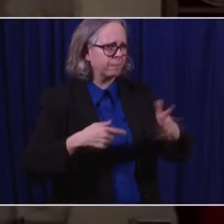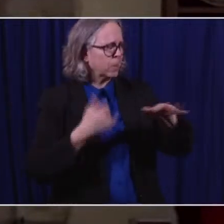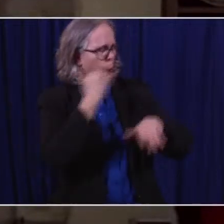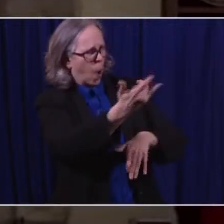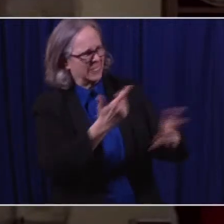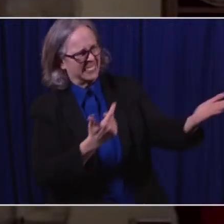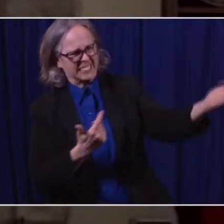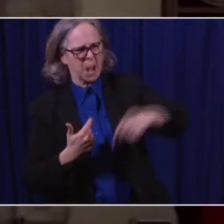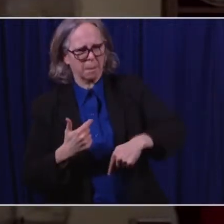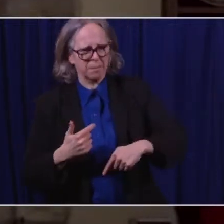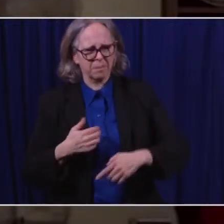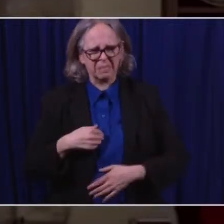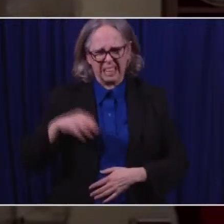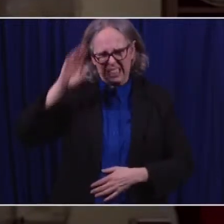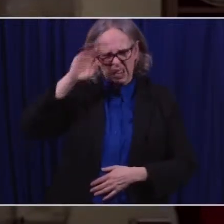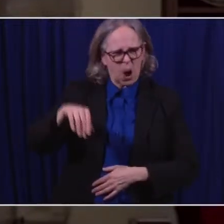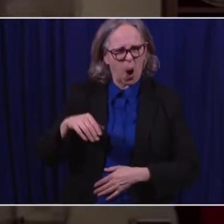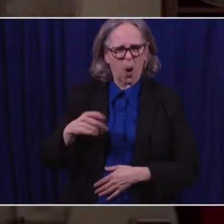providers have a